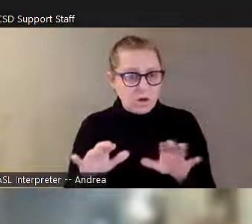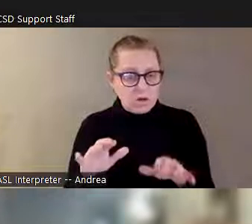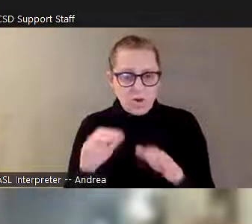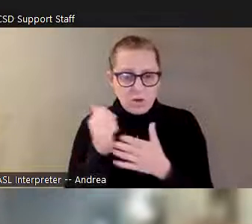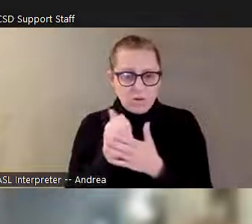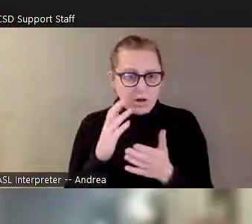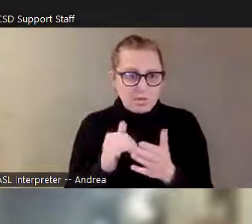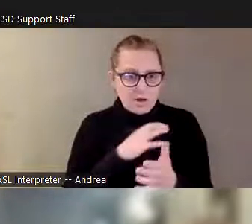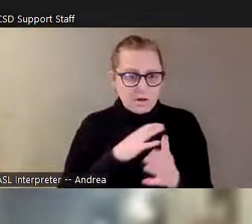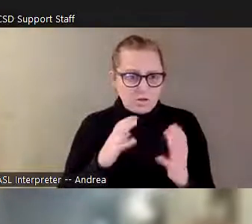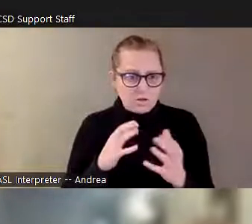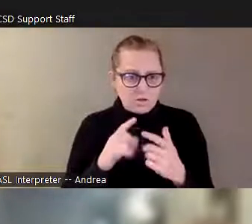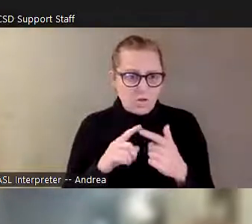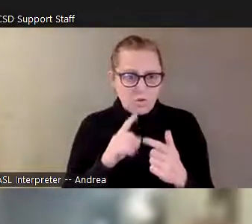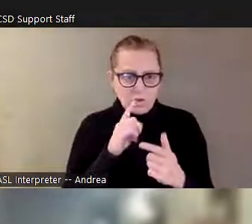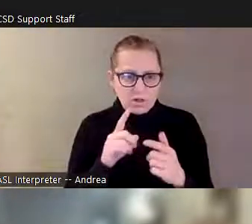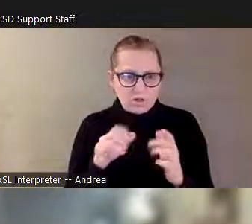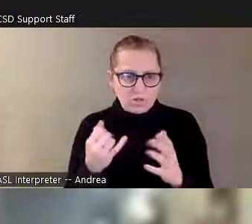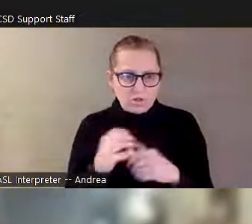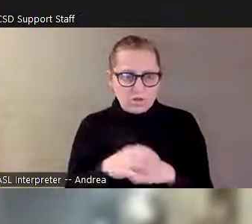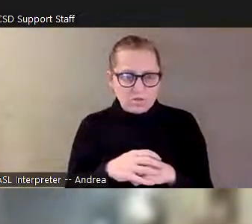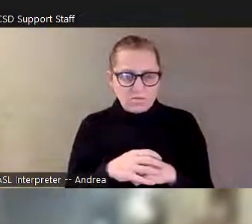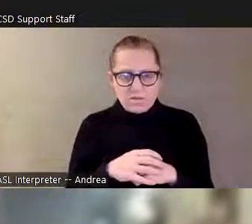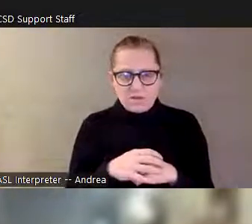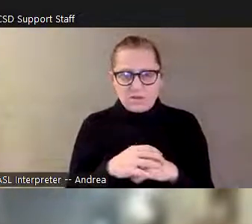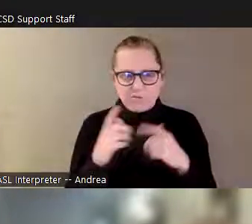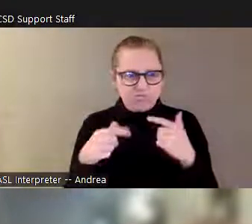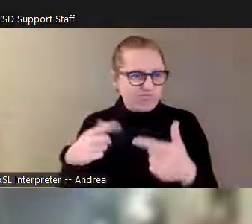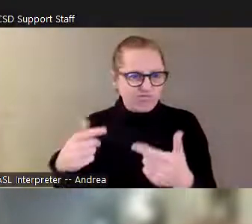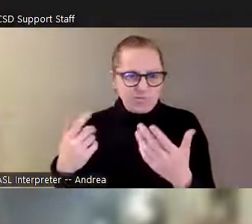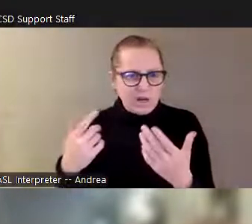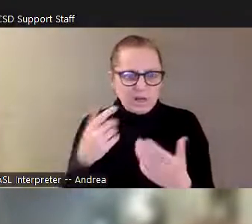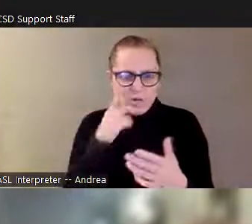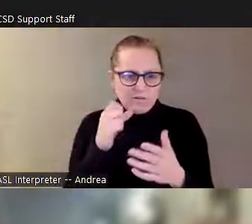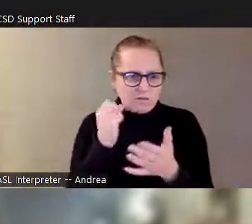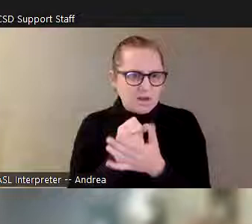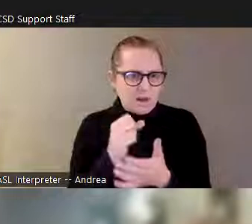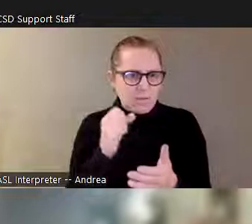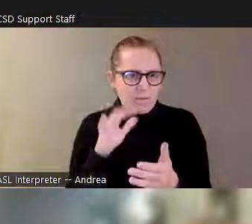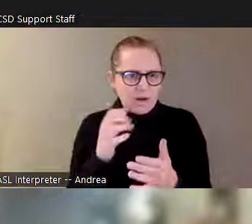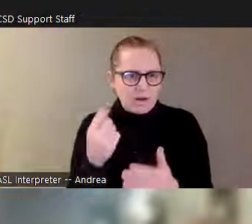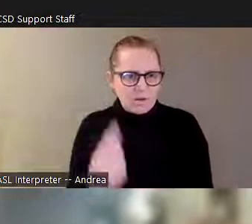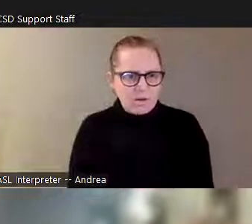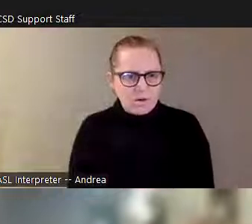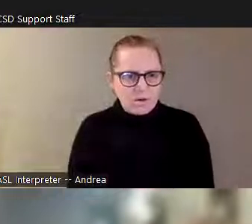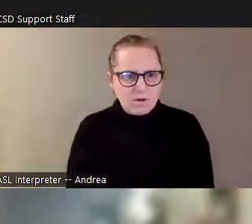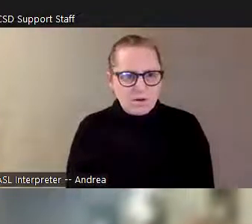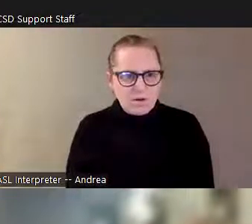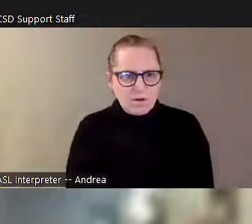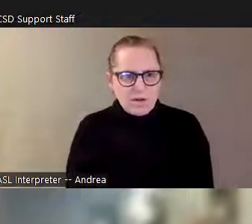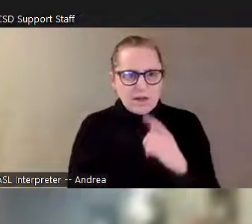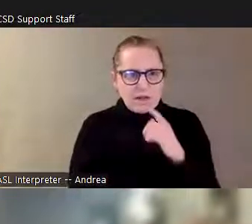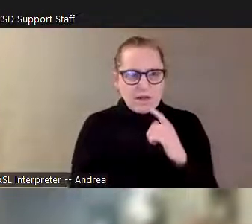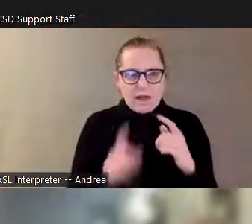it's just really just kind of rigmarole that doesn't even have to be stamped by anyone. So, and I'm also